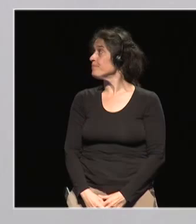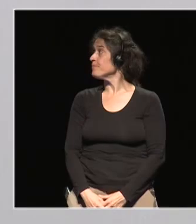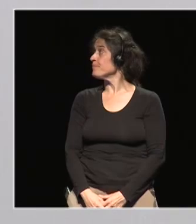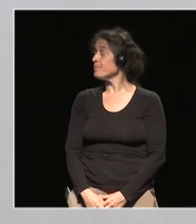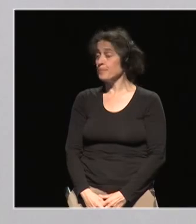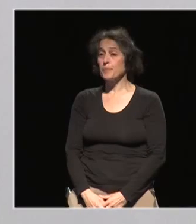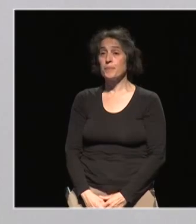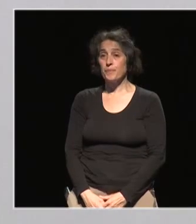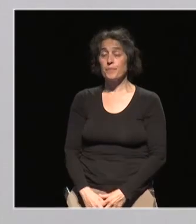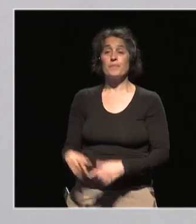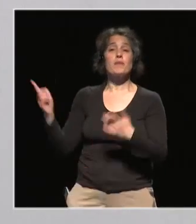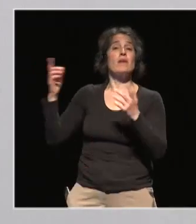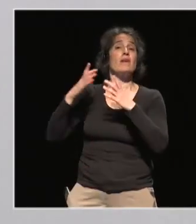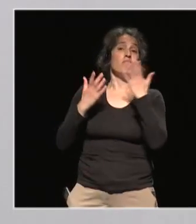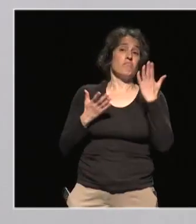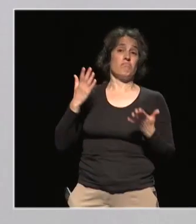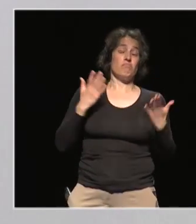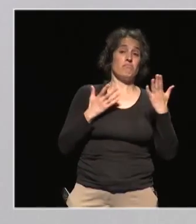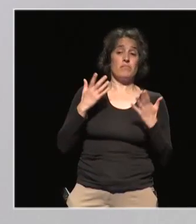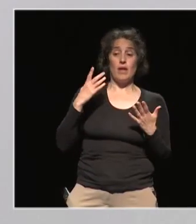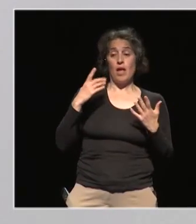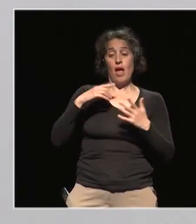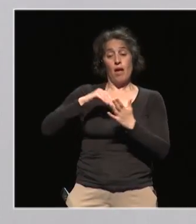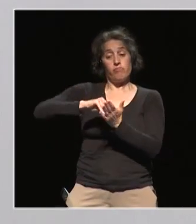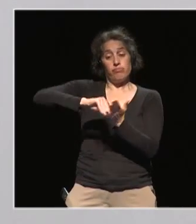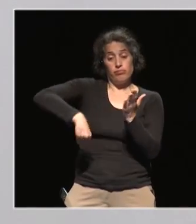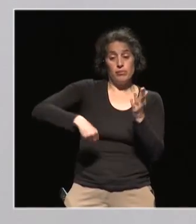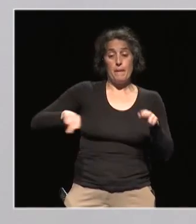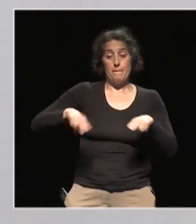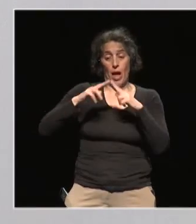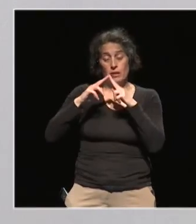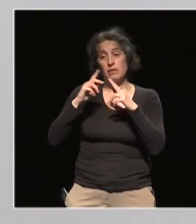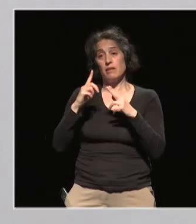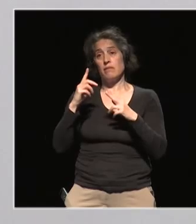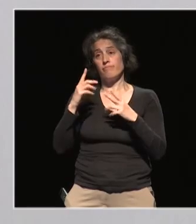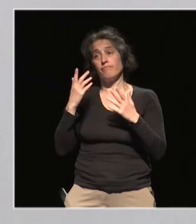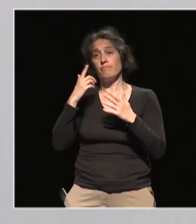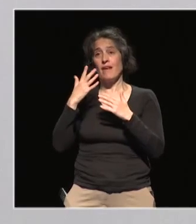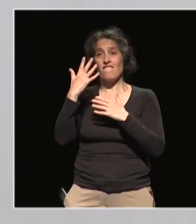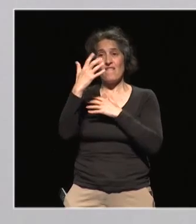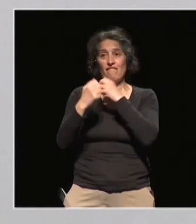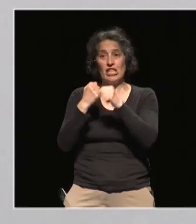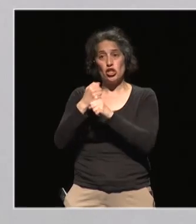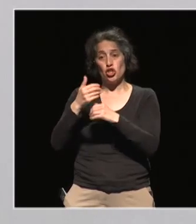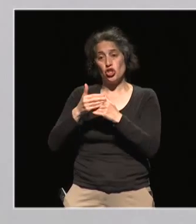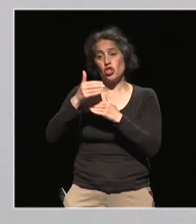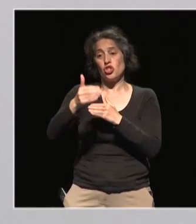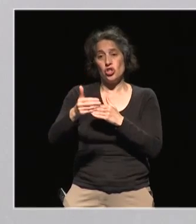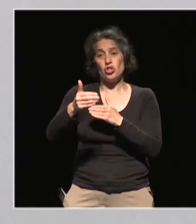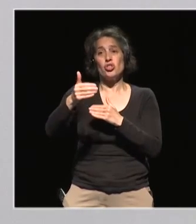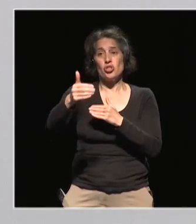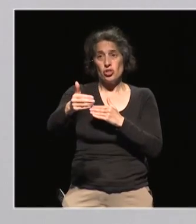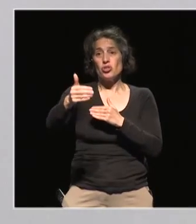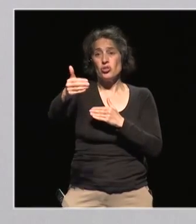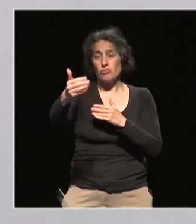and then revisit every 5 years, and that this is a step-by-step process. it's kind of a pity it's taken us until 2015 to get to this